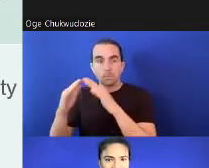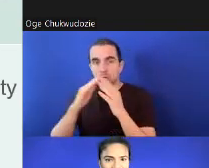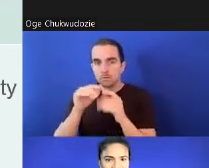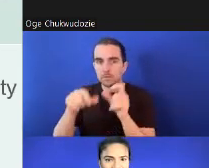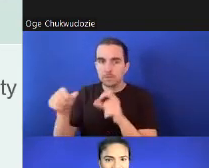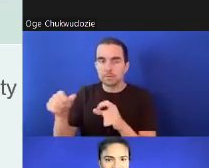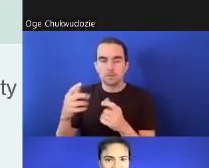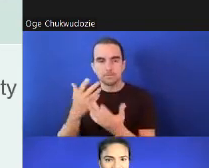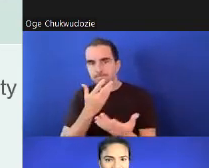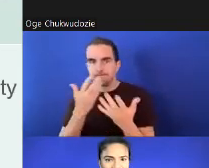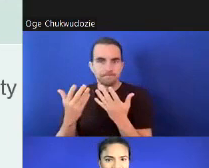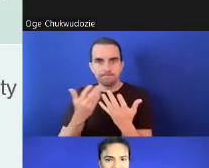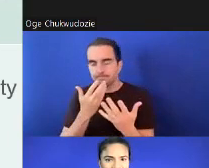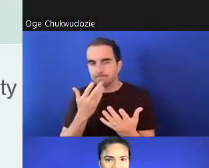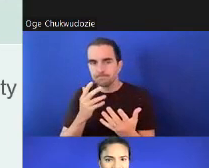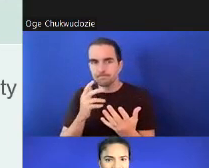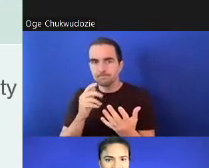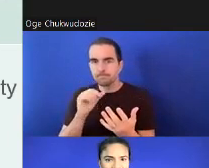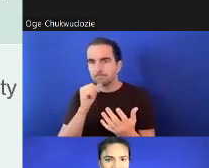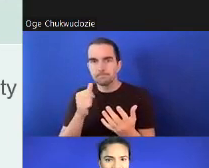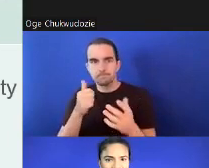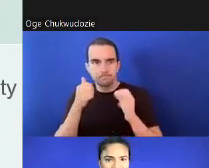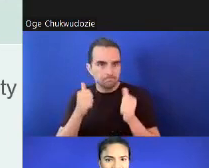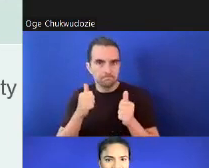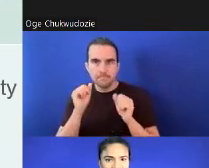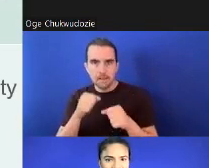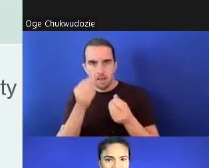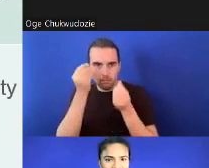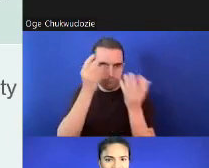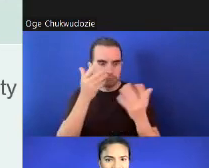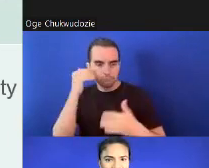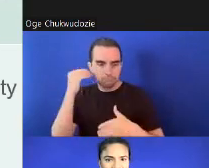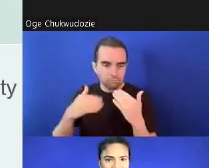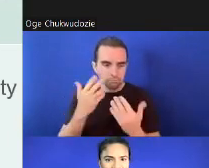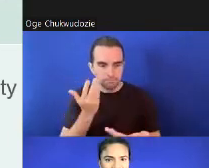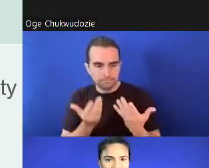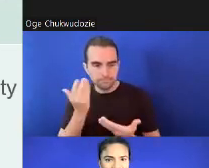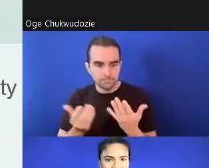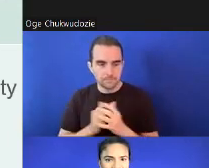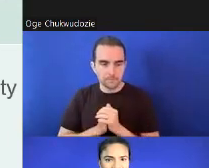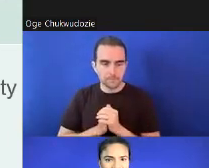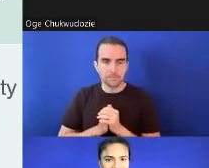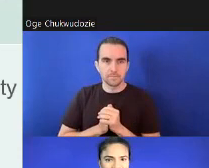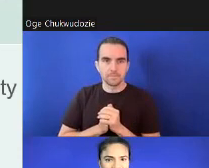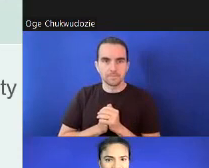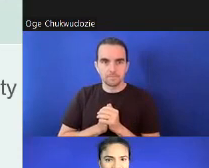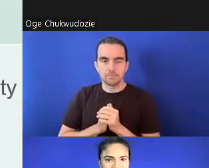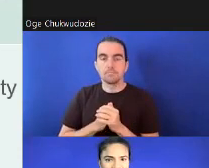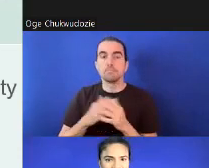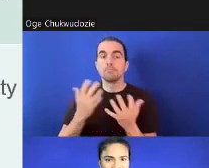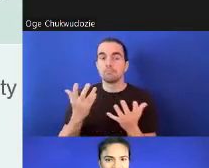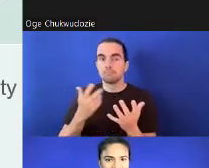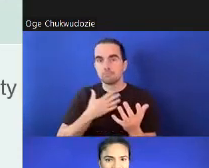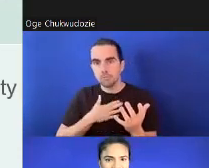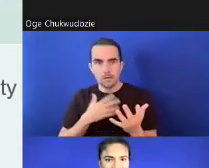confident in sharing their feedback with them, as they feel like what they discuss with these people, they can discuss with other members of the